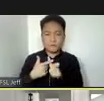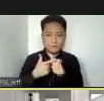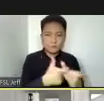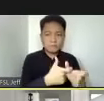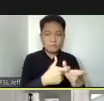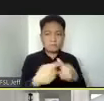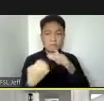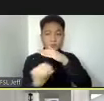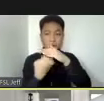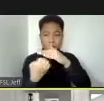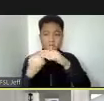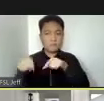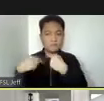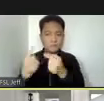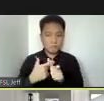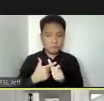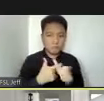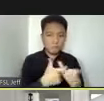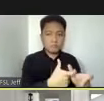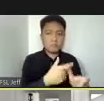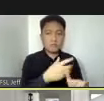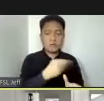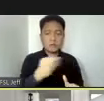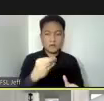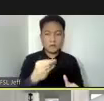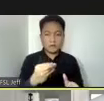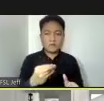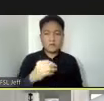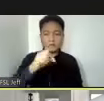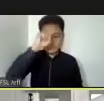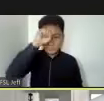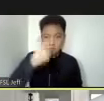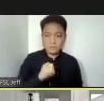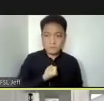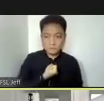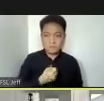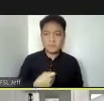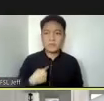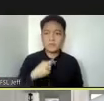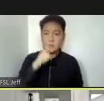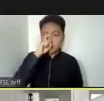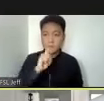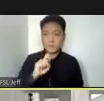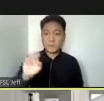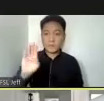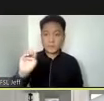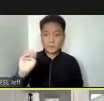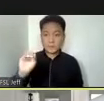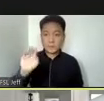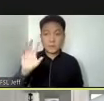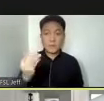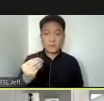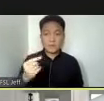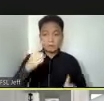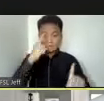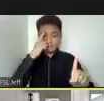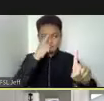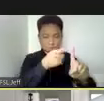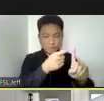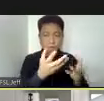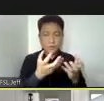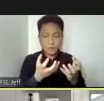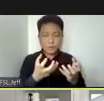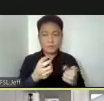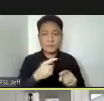old when my ambition was put on hold because of a freak accident while playing basketball, while contesting for